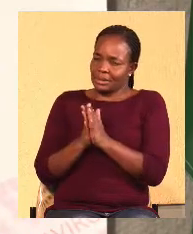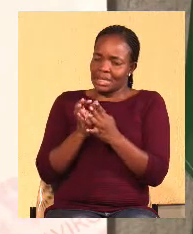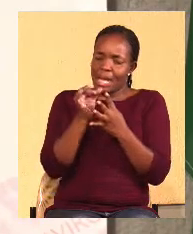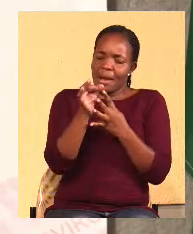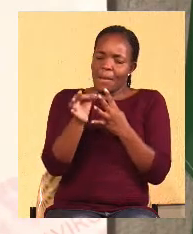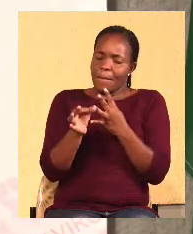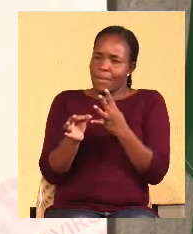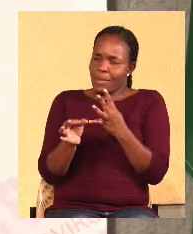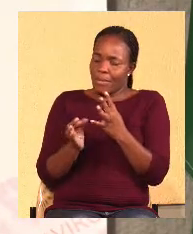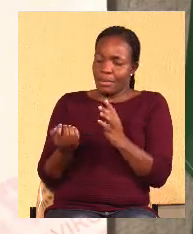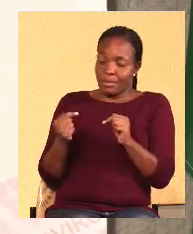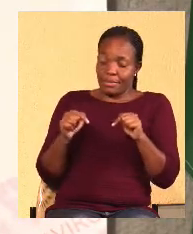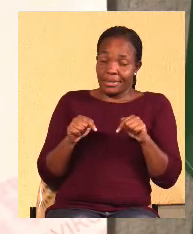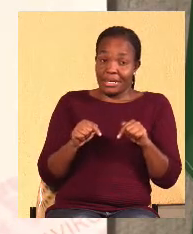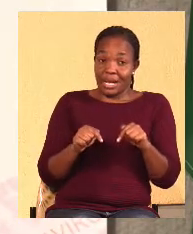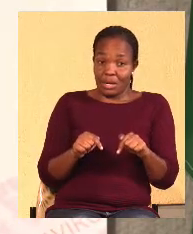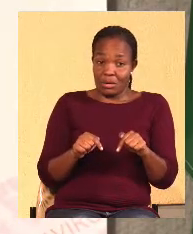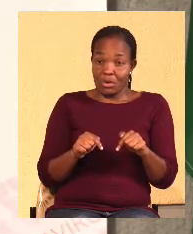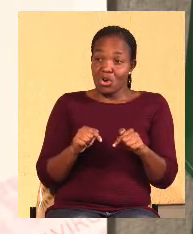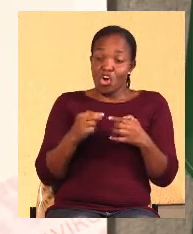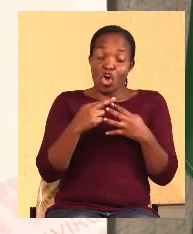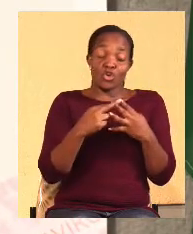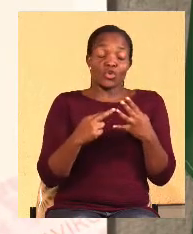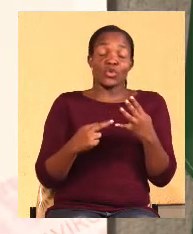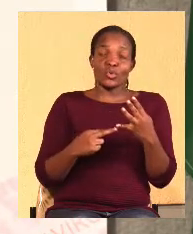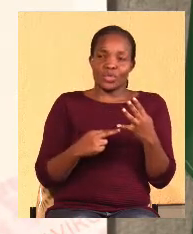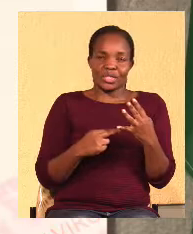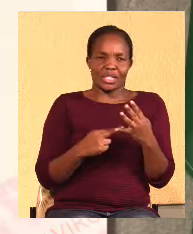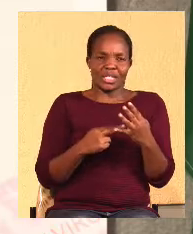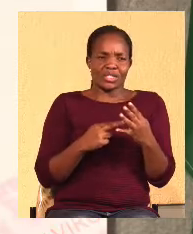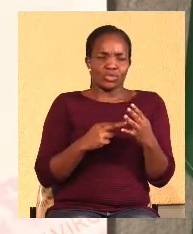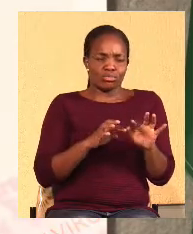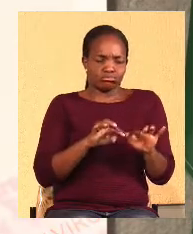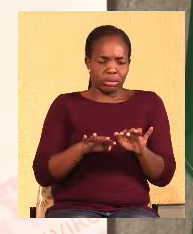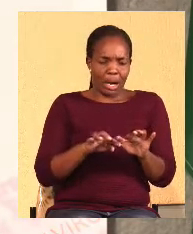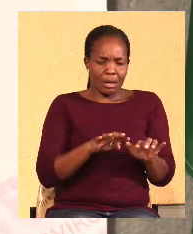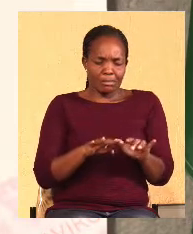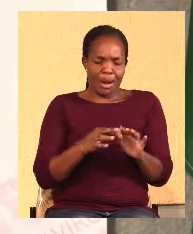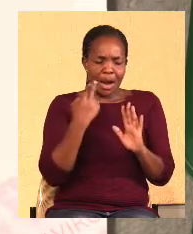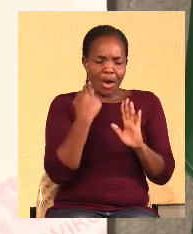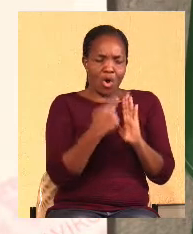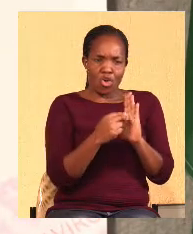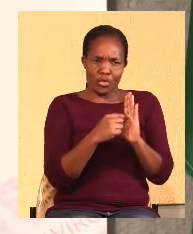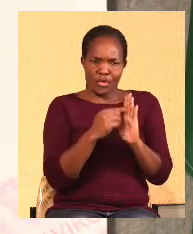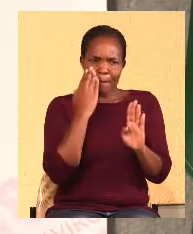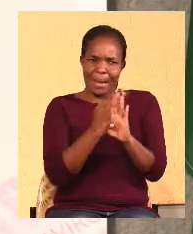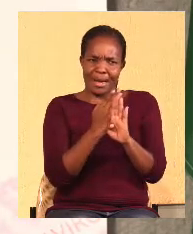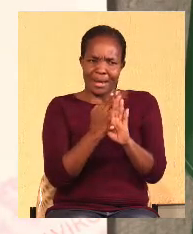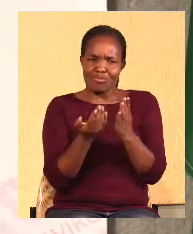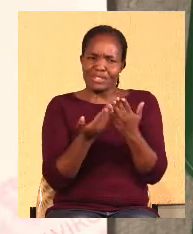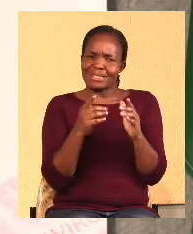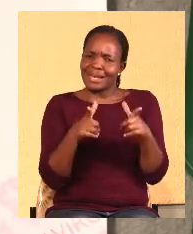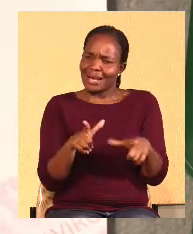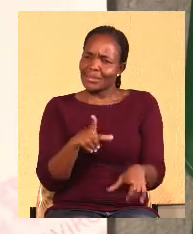nation, it's like, what was the rationale for drafting the specific regulations in such kind of